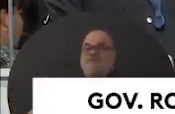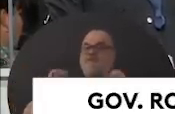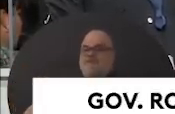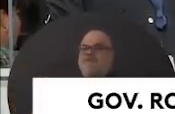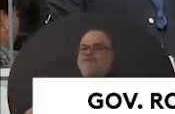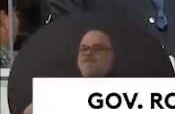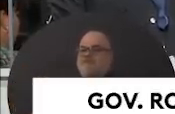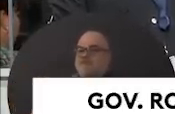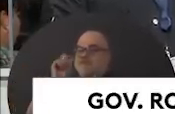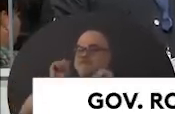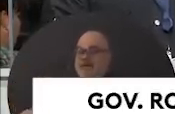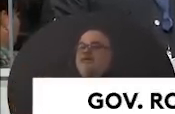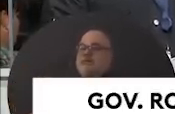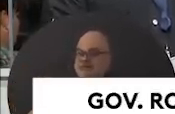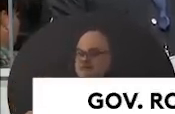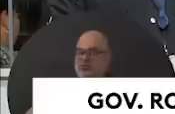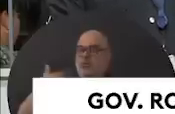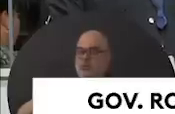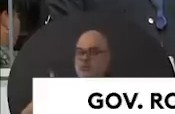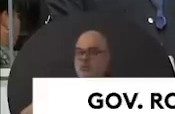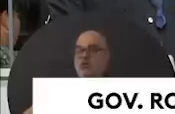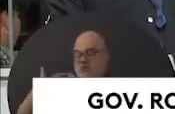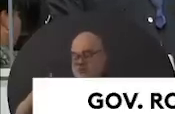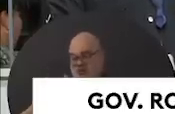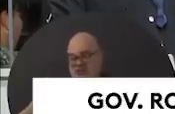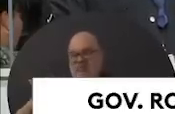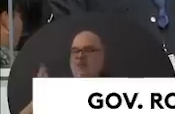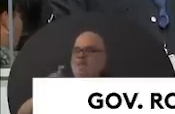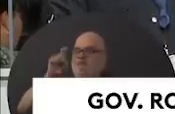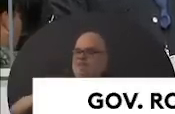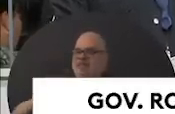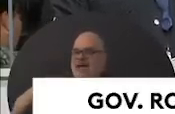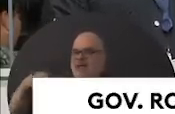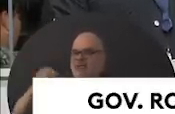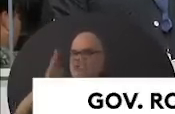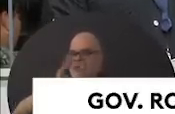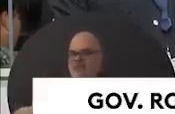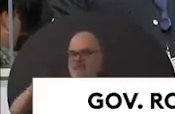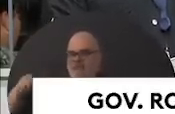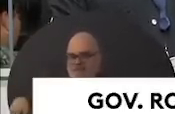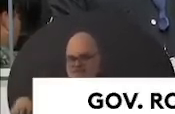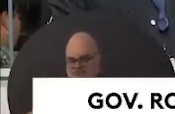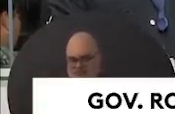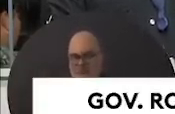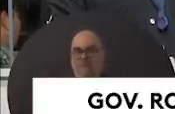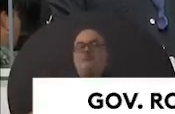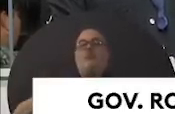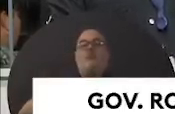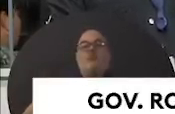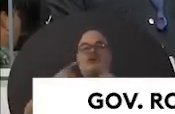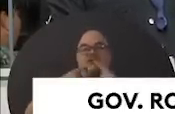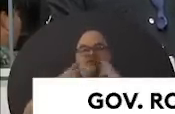if you're going to use a generator, make sure that exhaust is going outside your residence. We have declared a state of emergency for